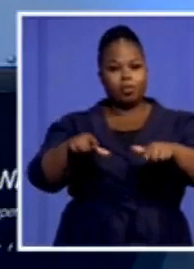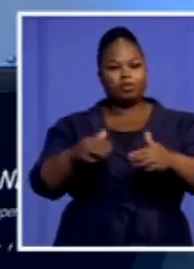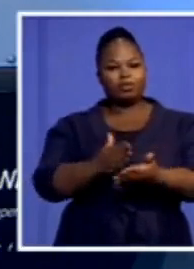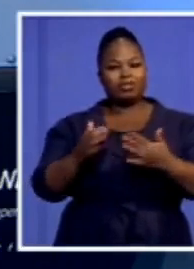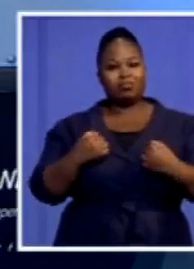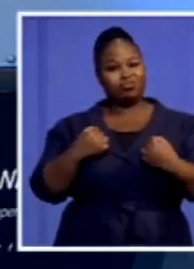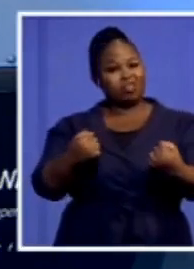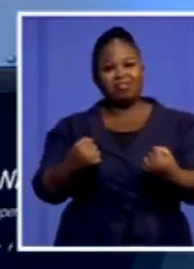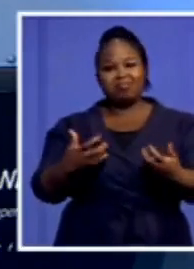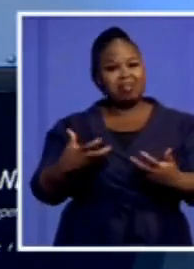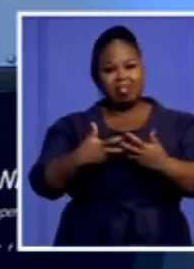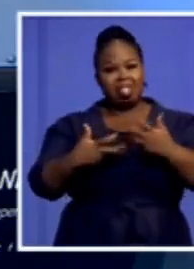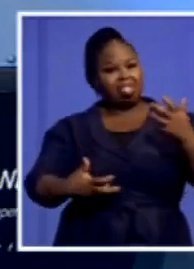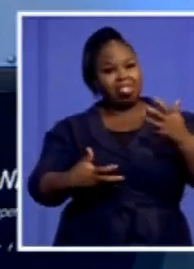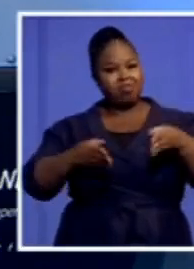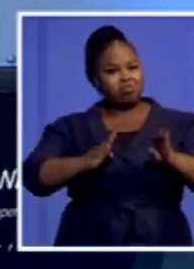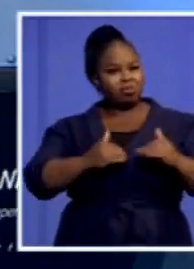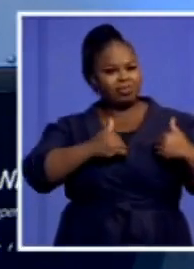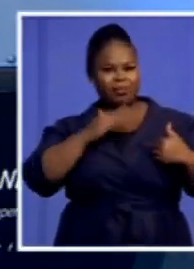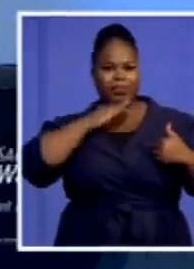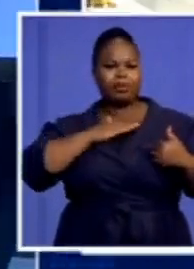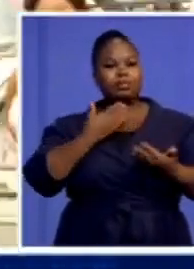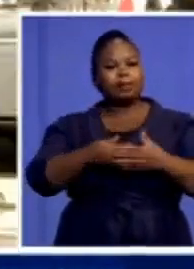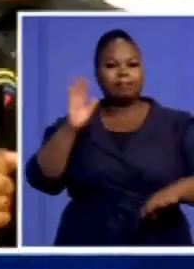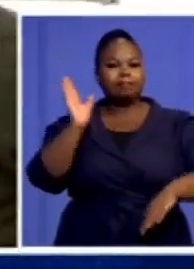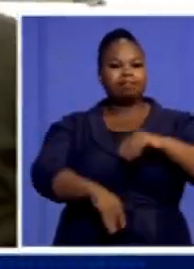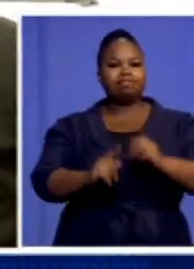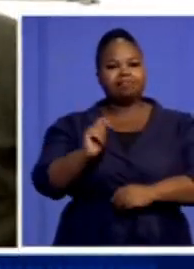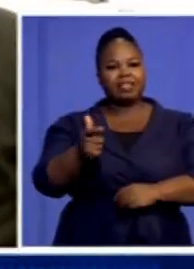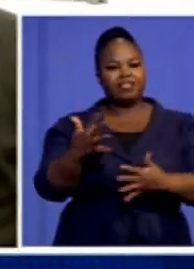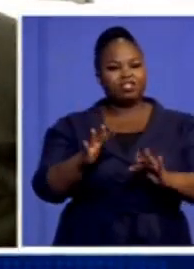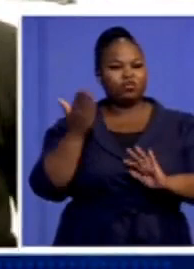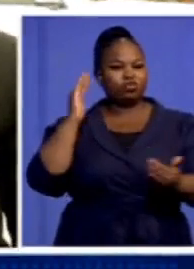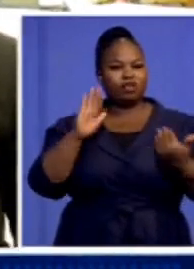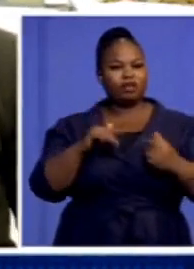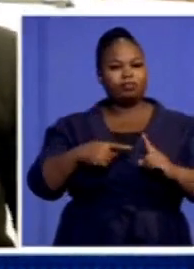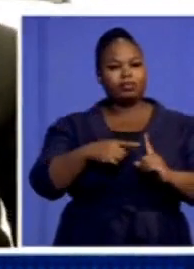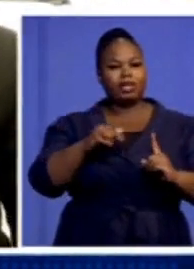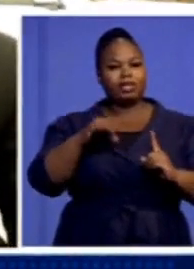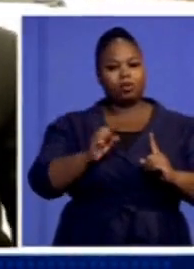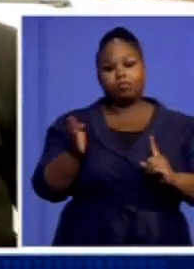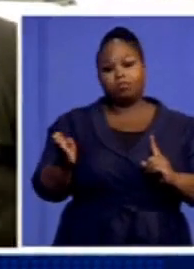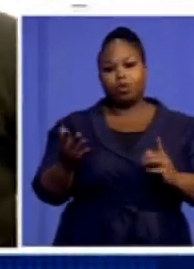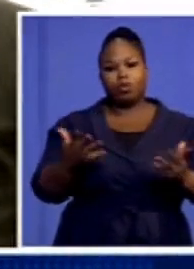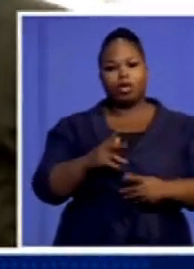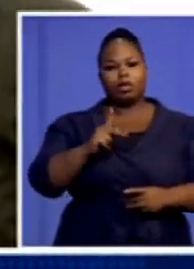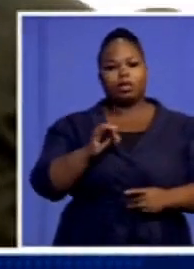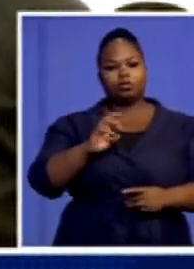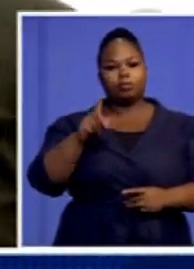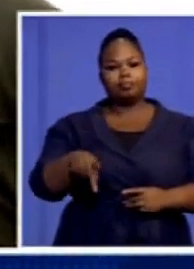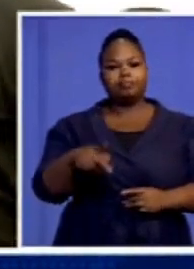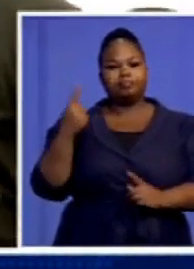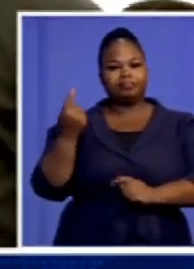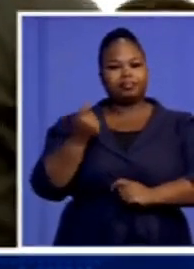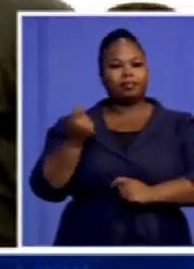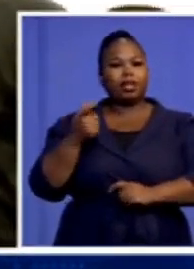been slapped with traffic fines. SABC News reporter Katlego Nyoni is at the Kranskop Toll Gate in Limpopo, and we cross to him once